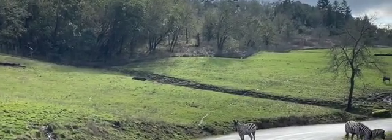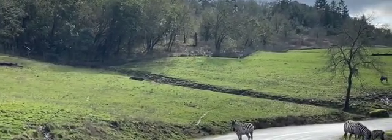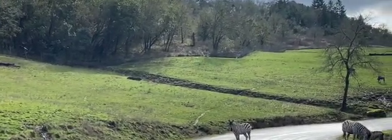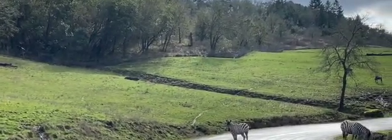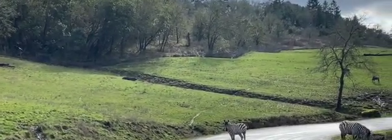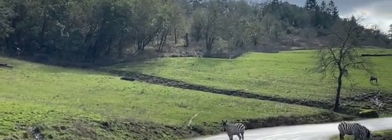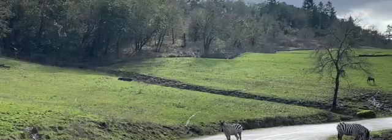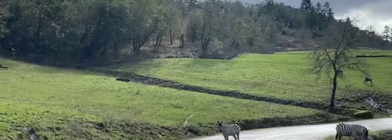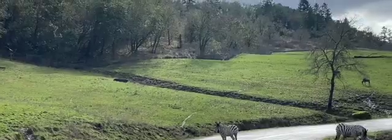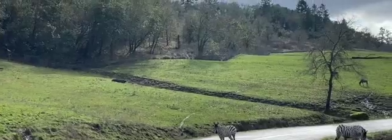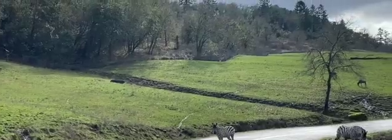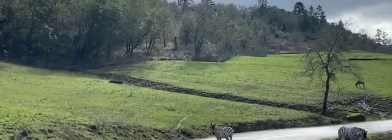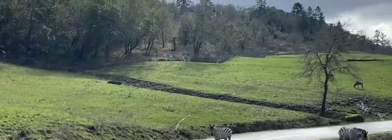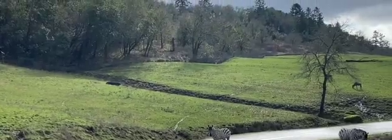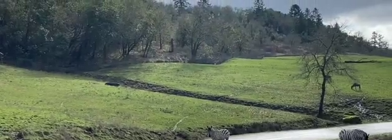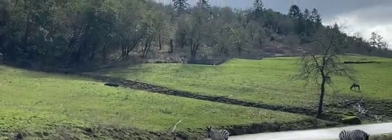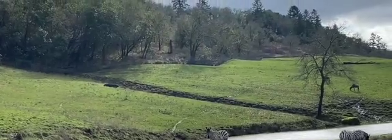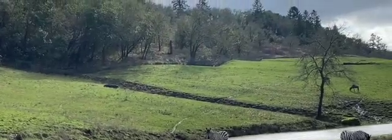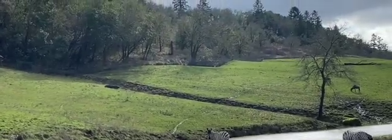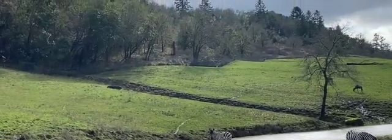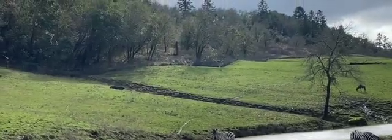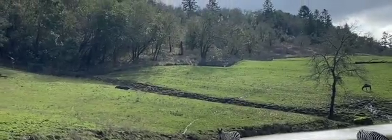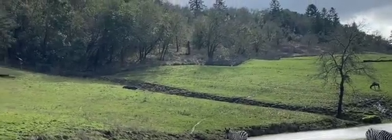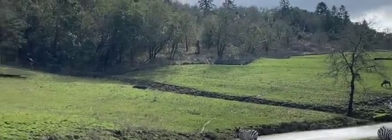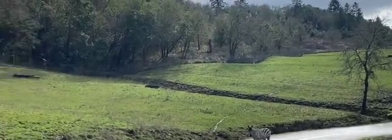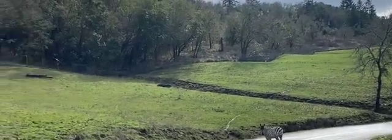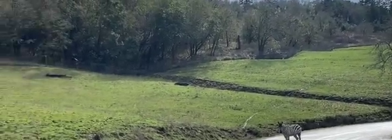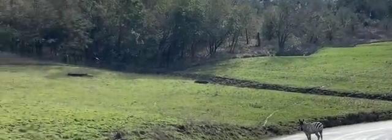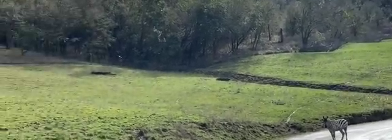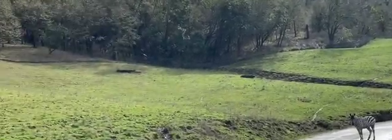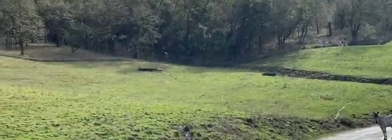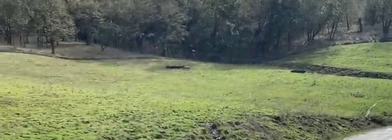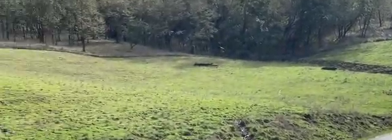So fun. Sorry for my loud car.